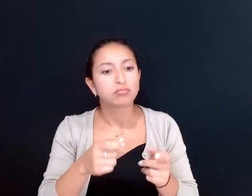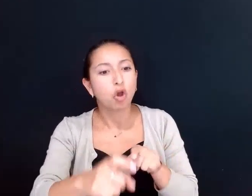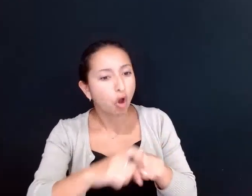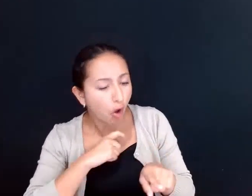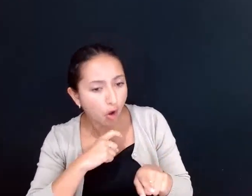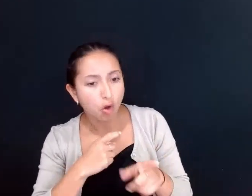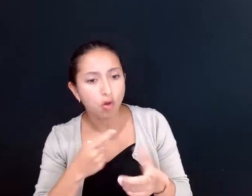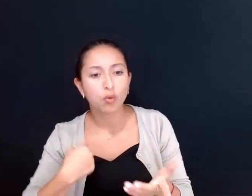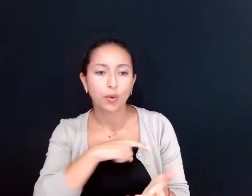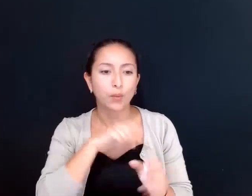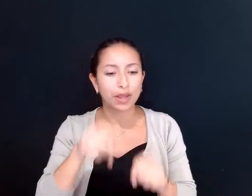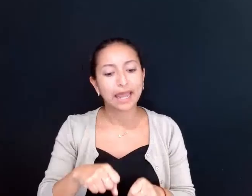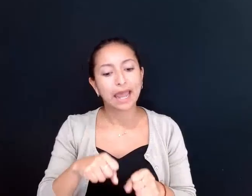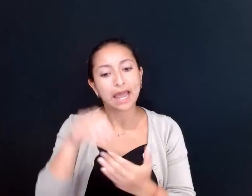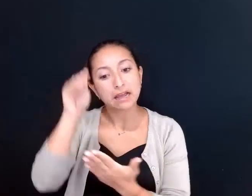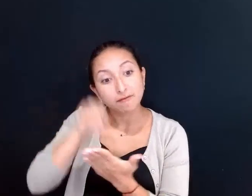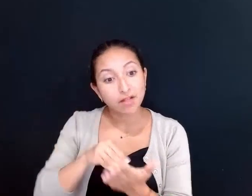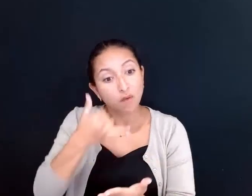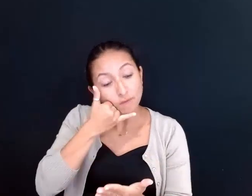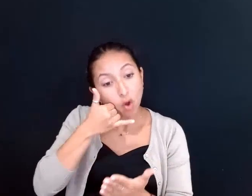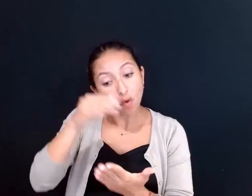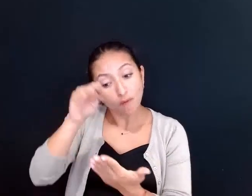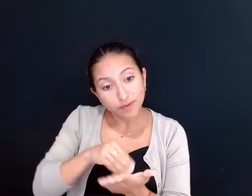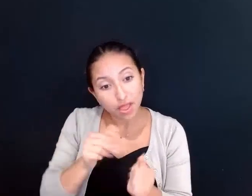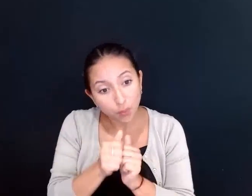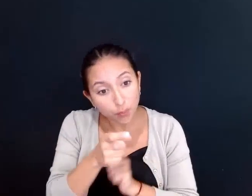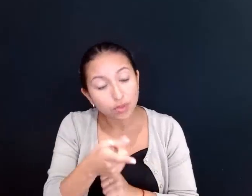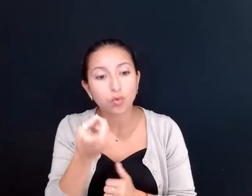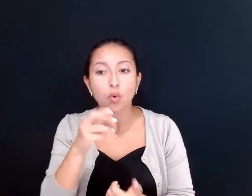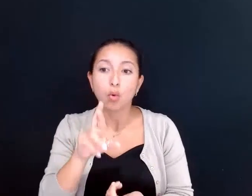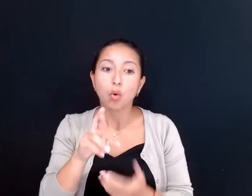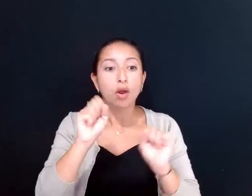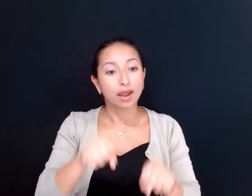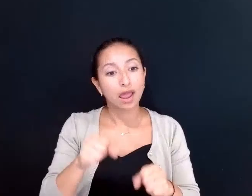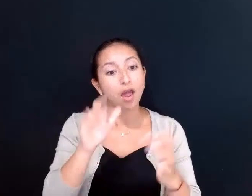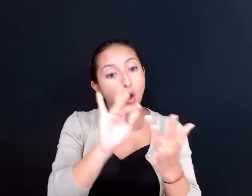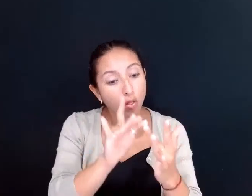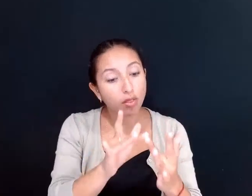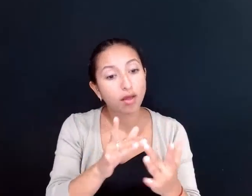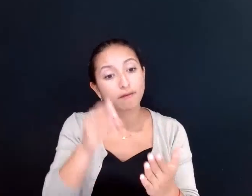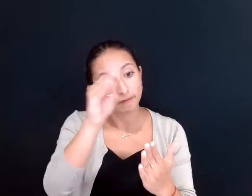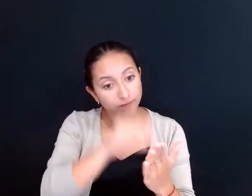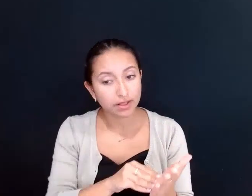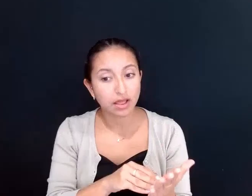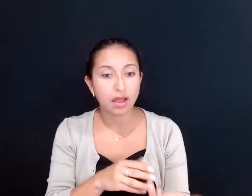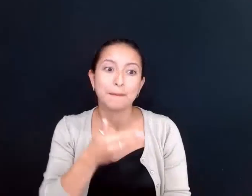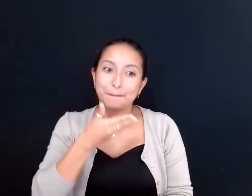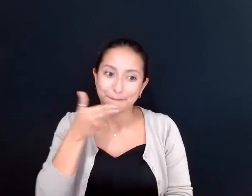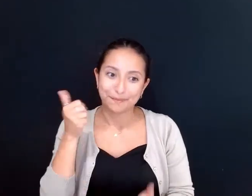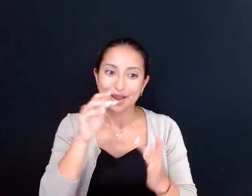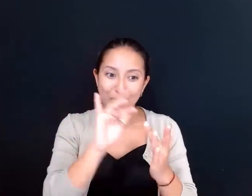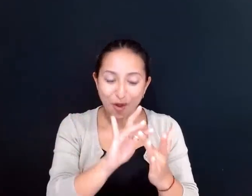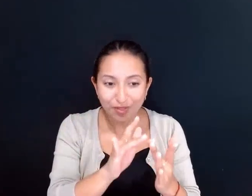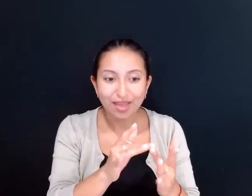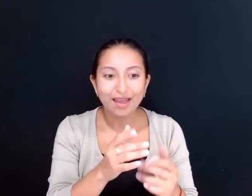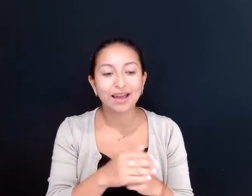take the application over the phone, or you can file online, which we would love to have it file online.